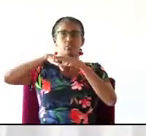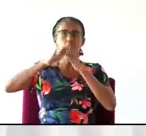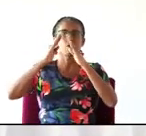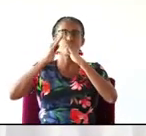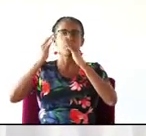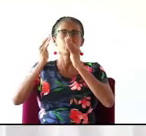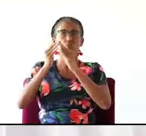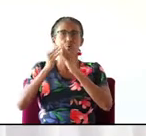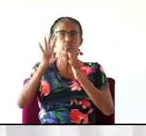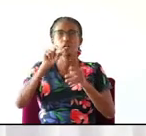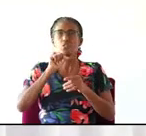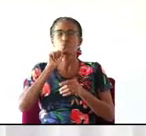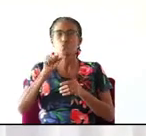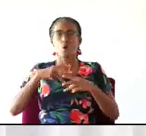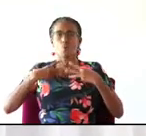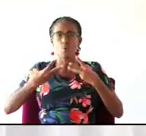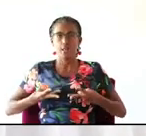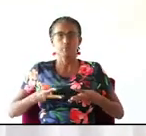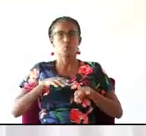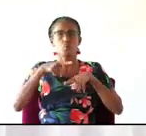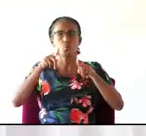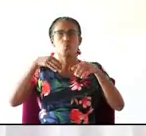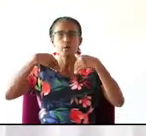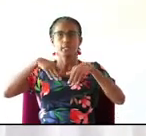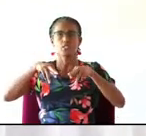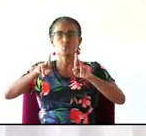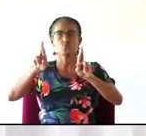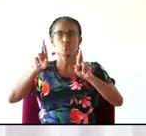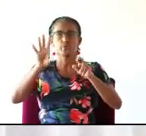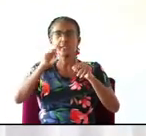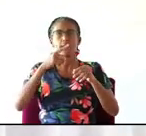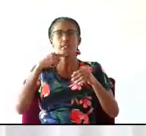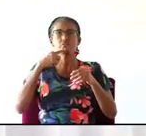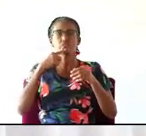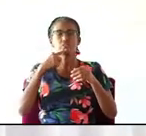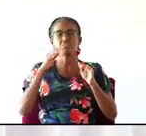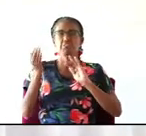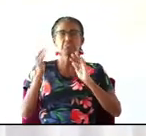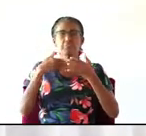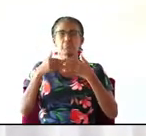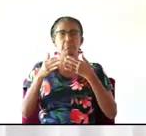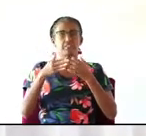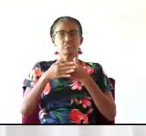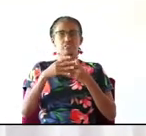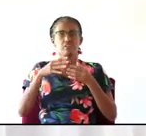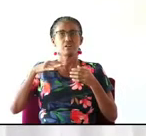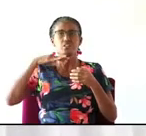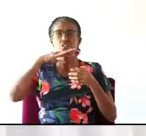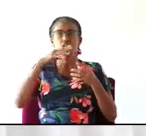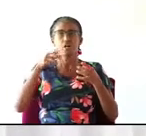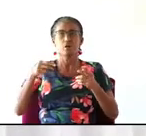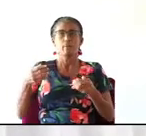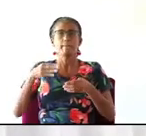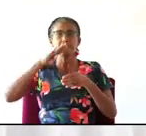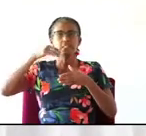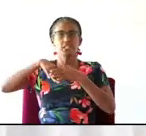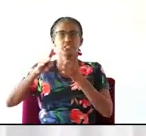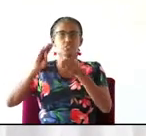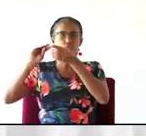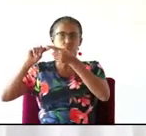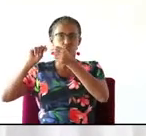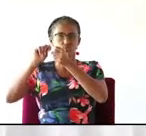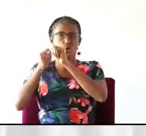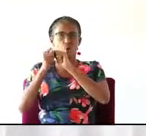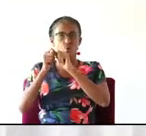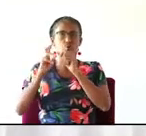But when you enter a town and are not welcomed, go into its streets and say, 'Even the dust of your town we wipe with our feet as a warning to you. Yet be